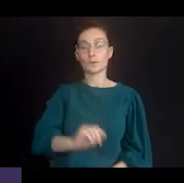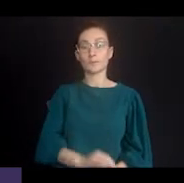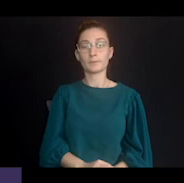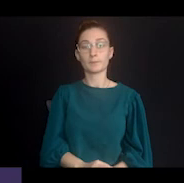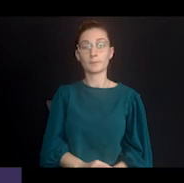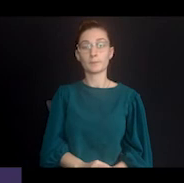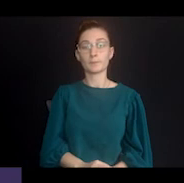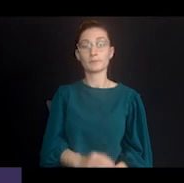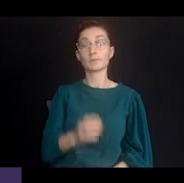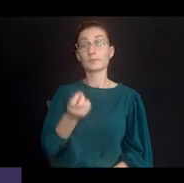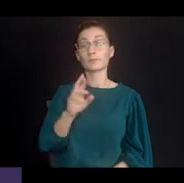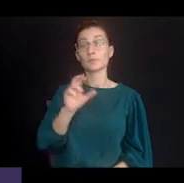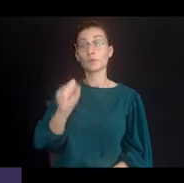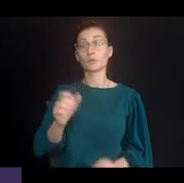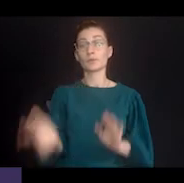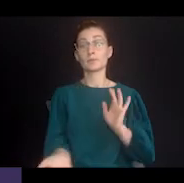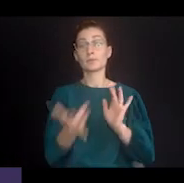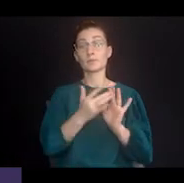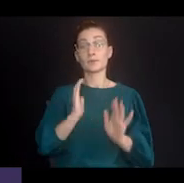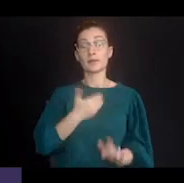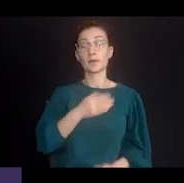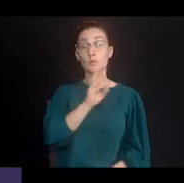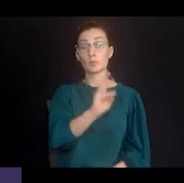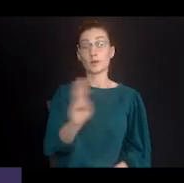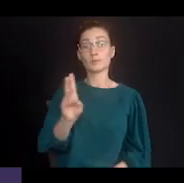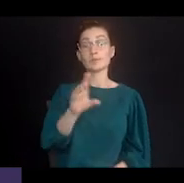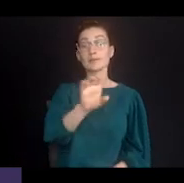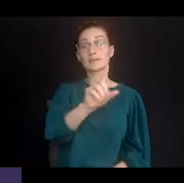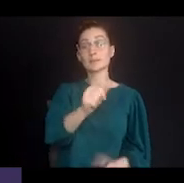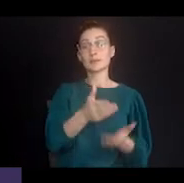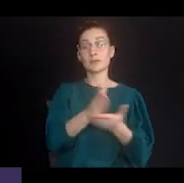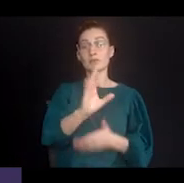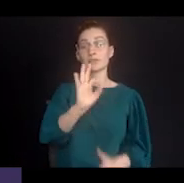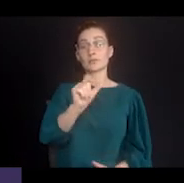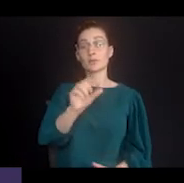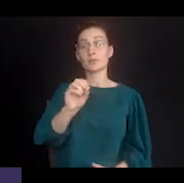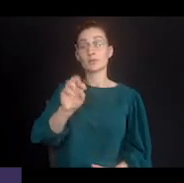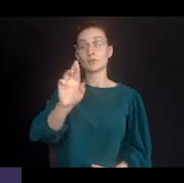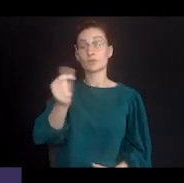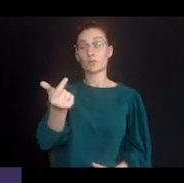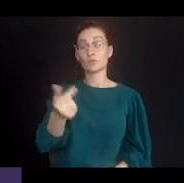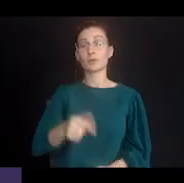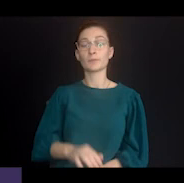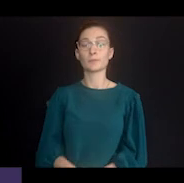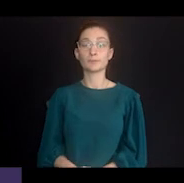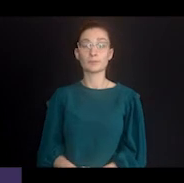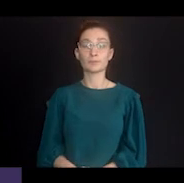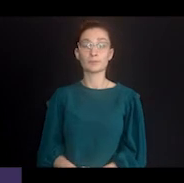1-800-342-0823, or you could also find more information on our website at